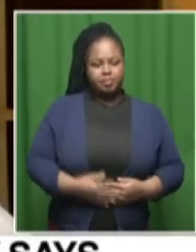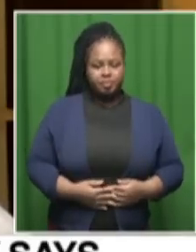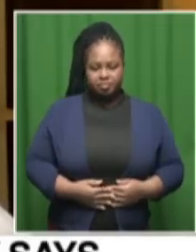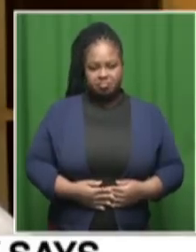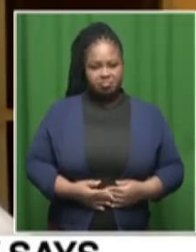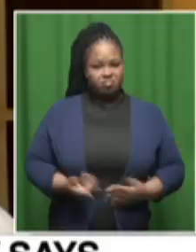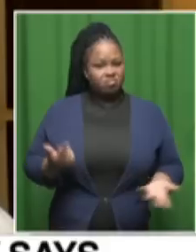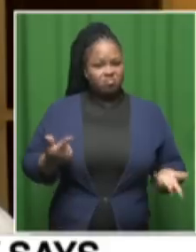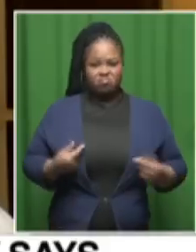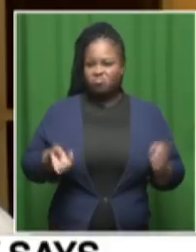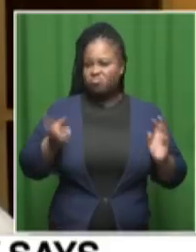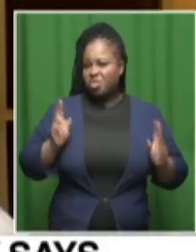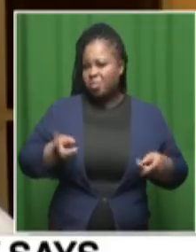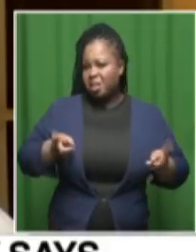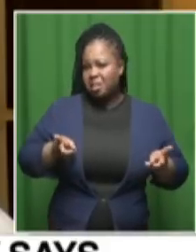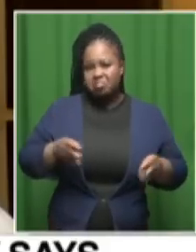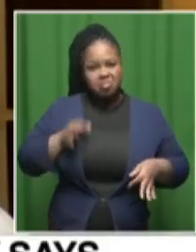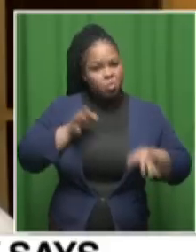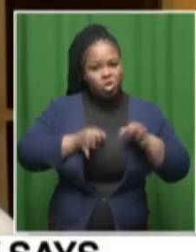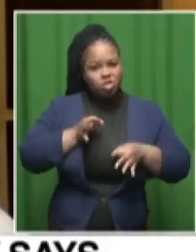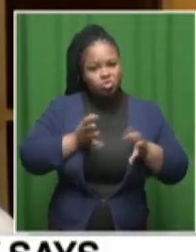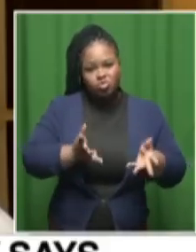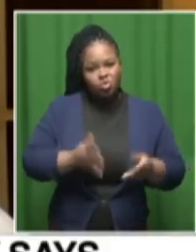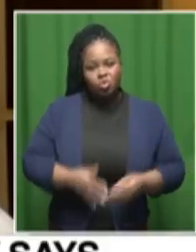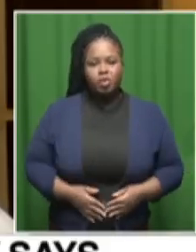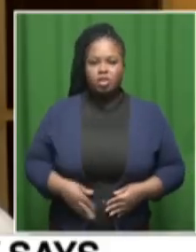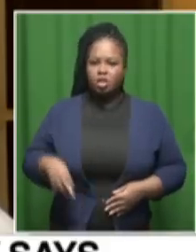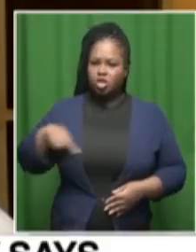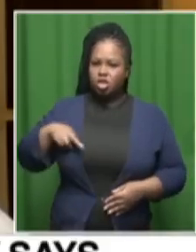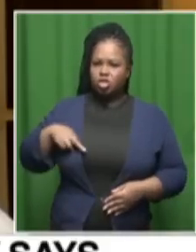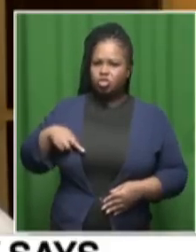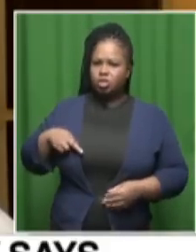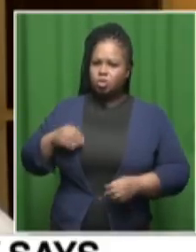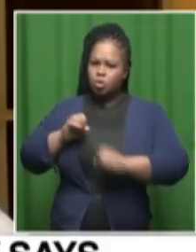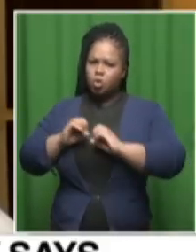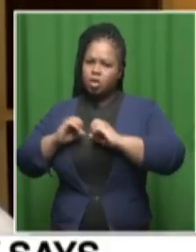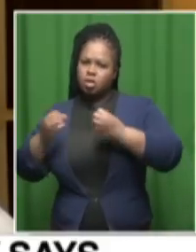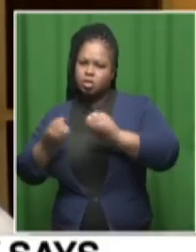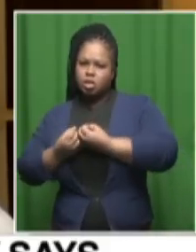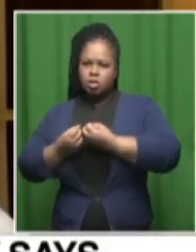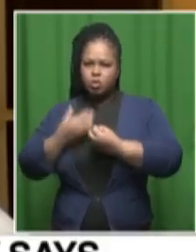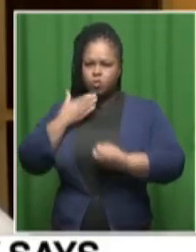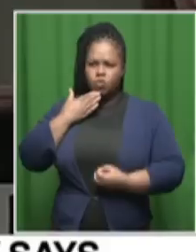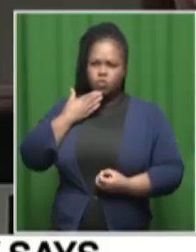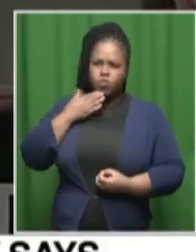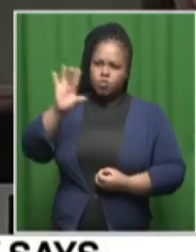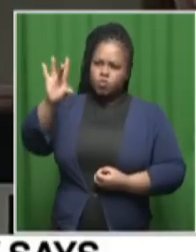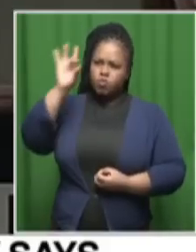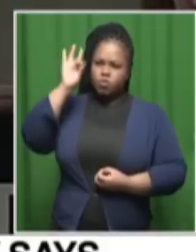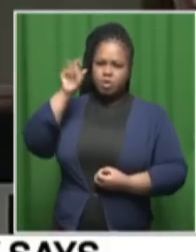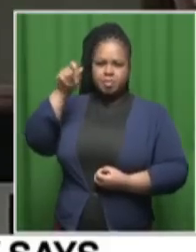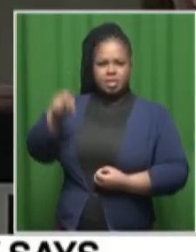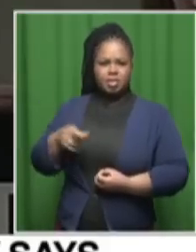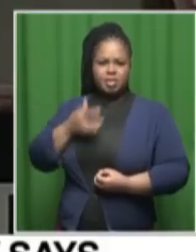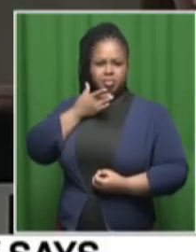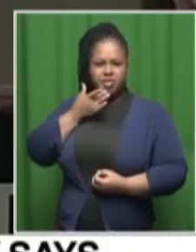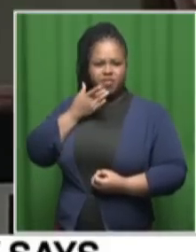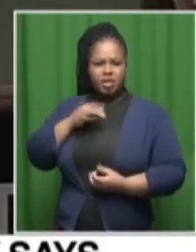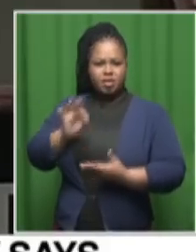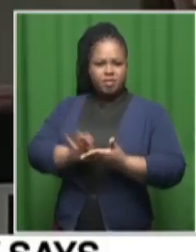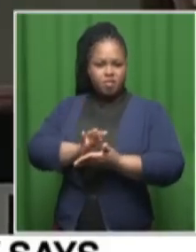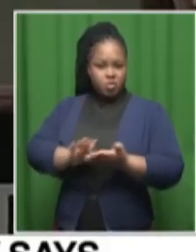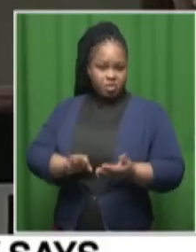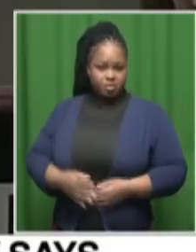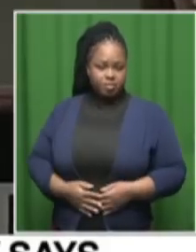not something out of the ordinary in politics, where you do have religious movements, organizations that have fielded candidates. Despite the